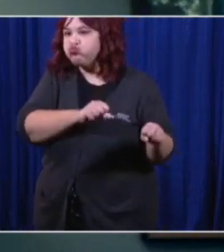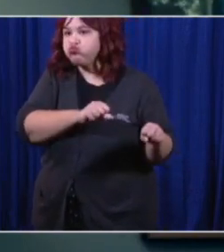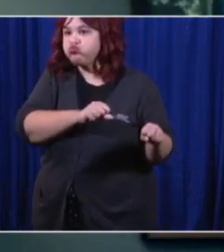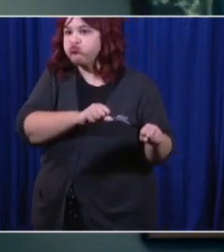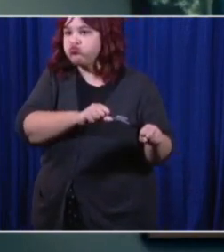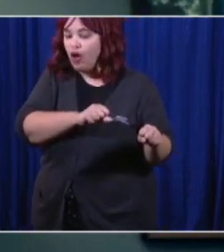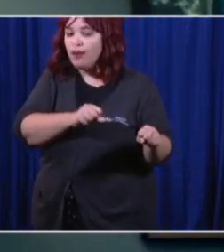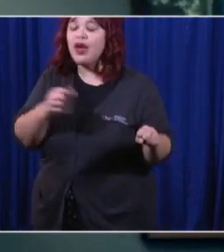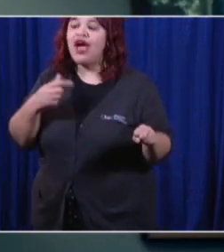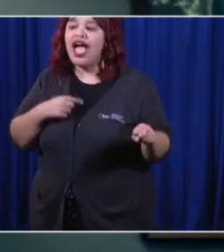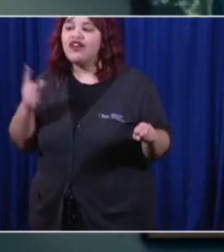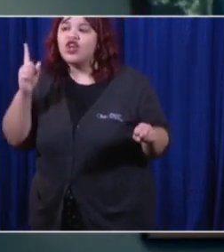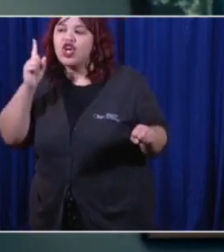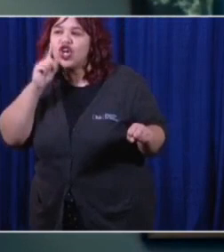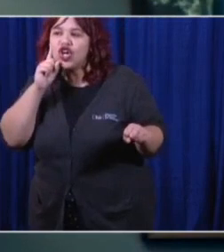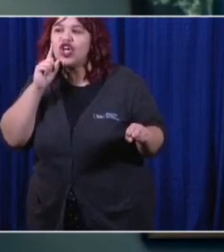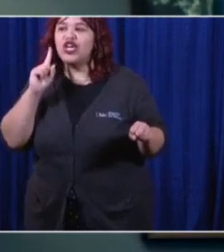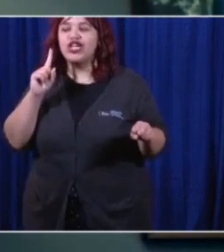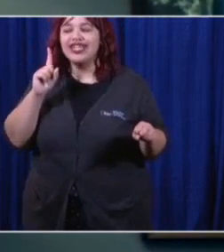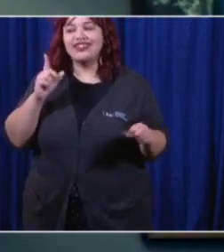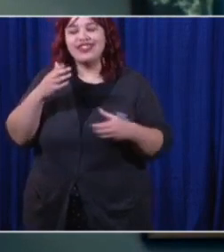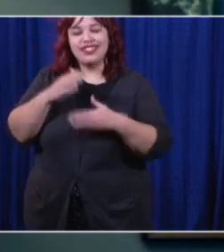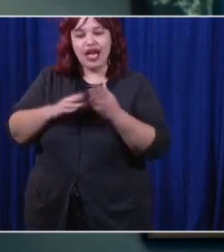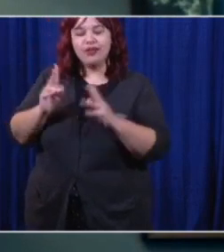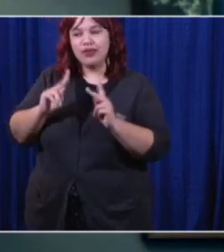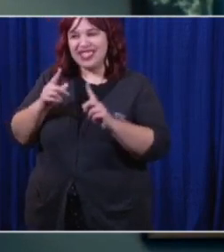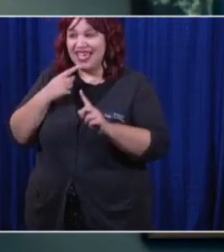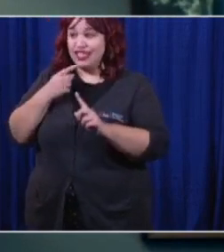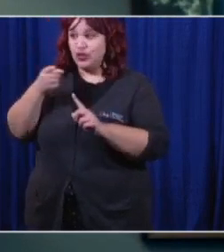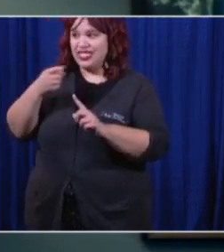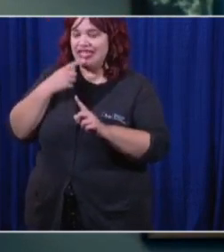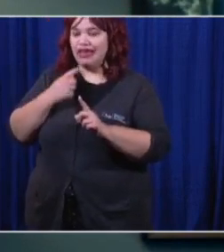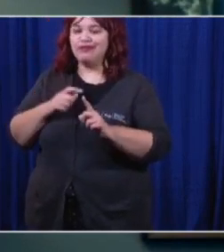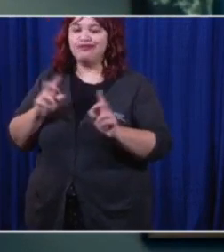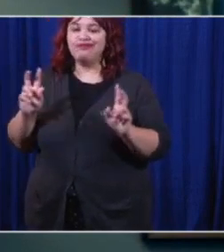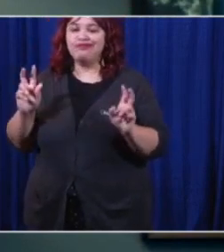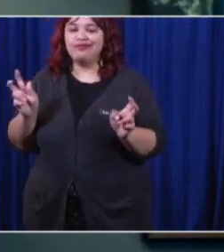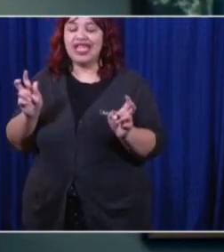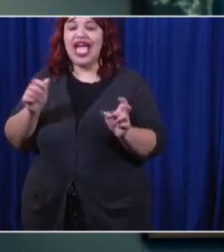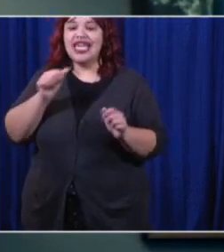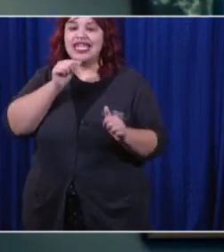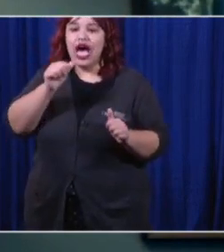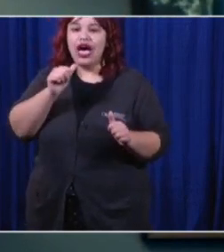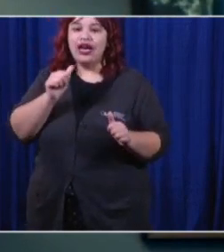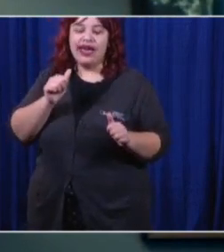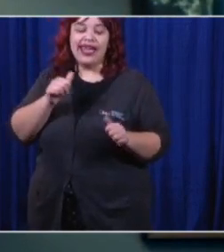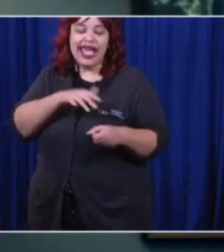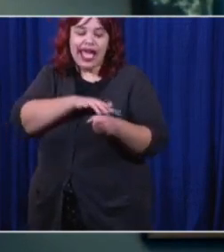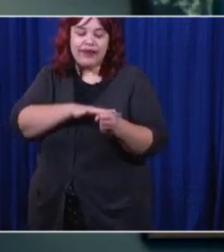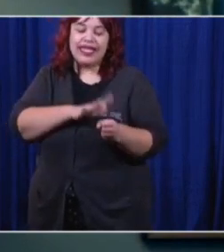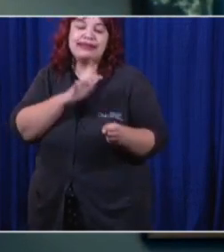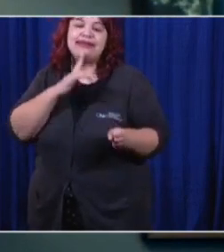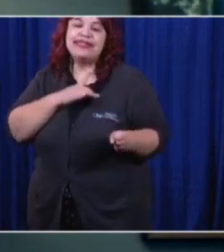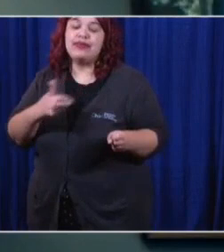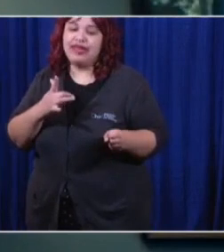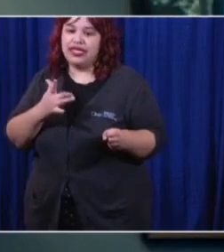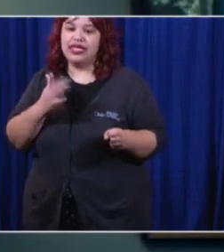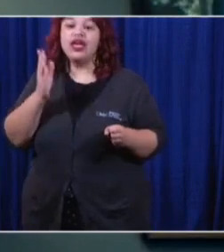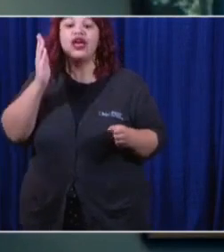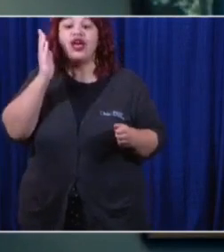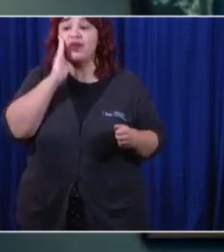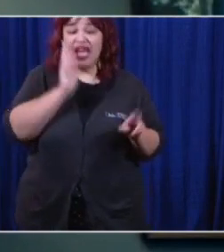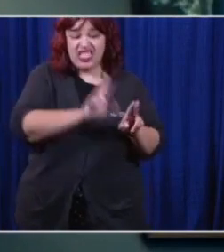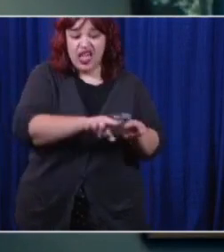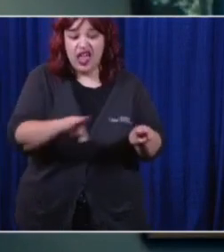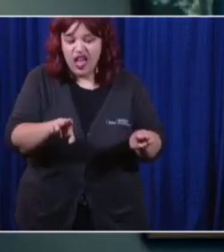to put them in, I'll say, non-traditional spaces to house patients, but I have heard a lot of people that have been converting spaces just as we